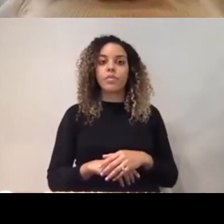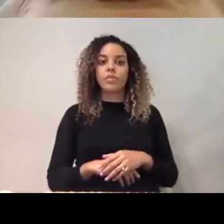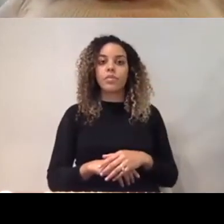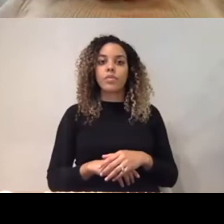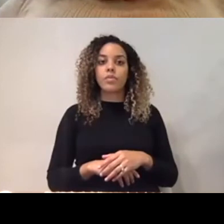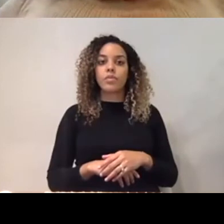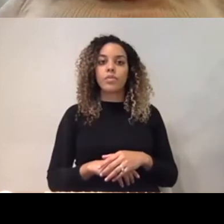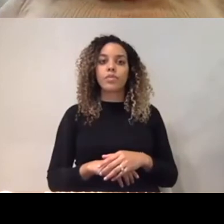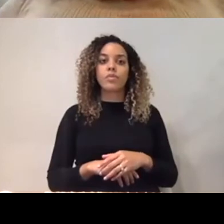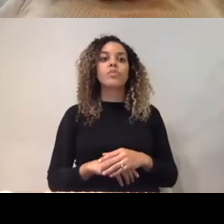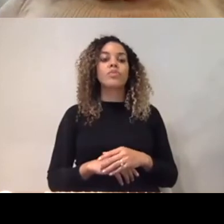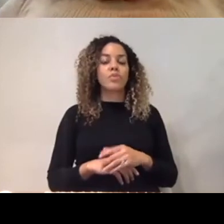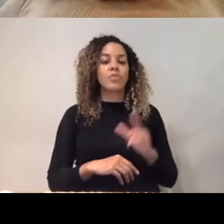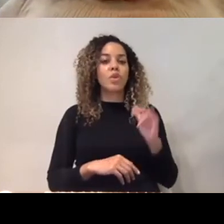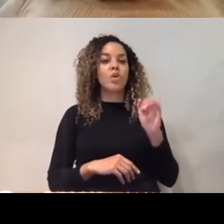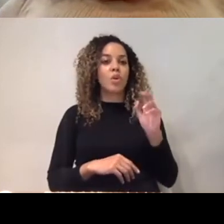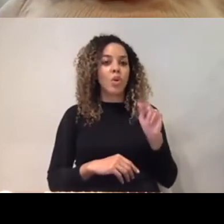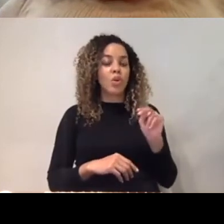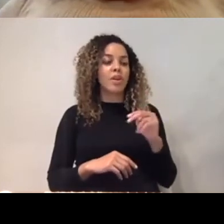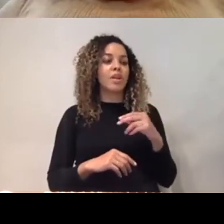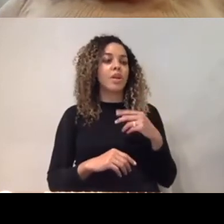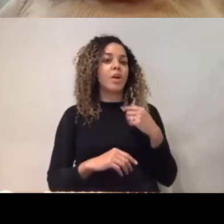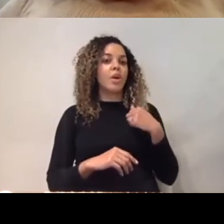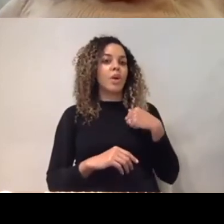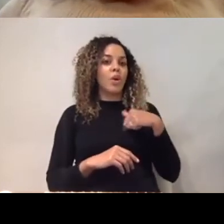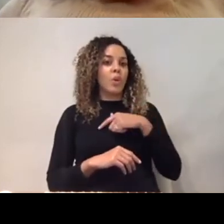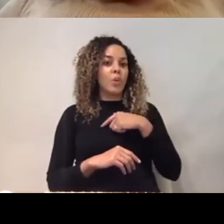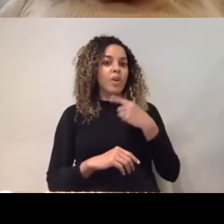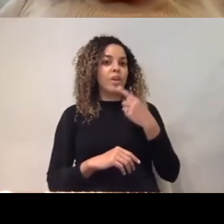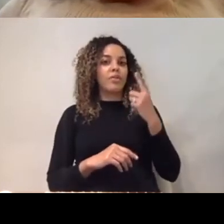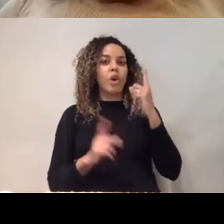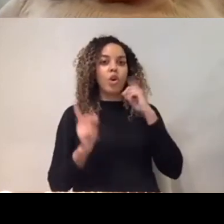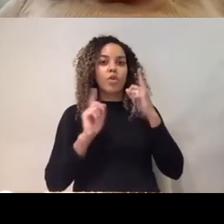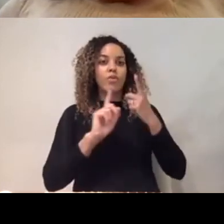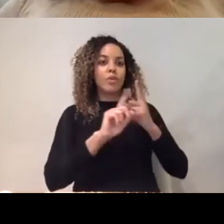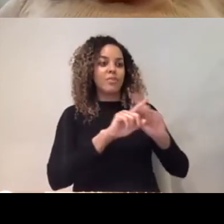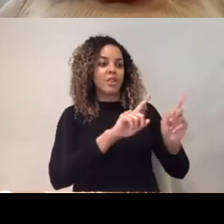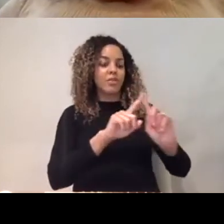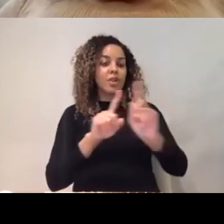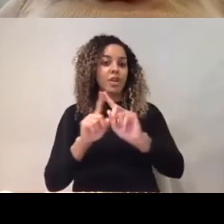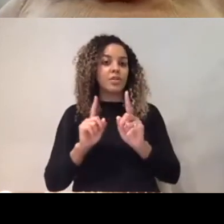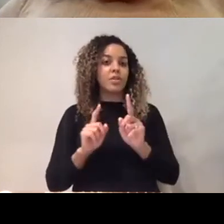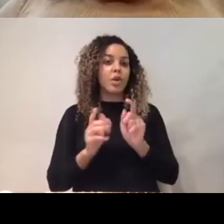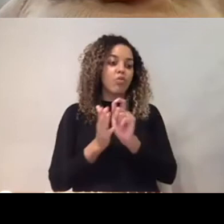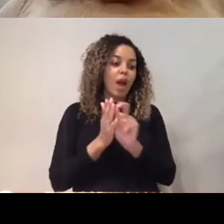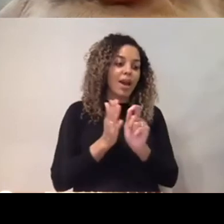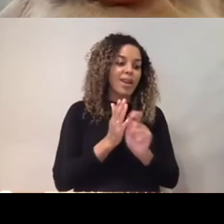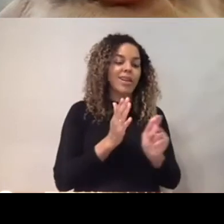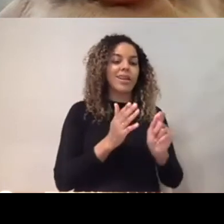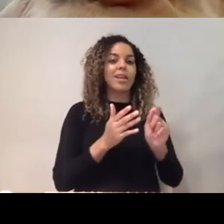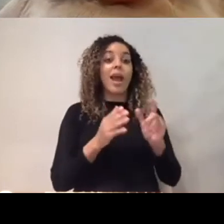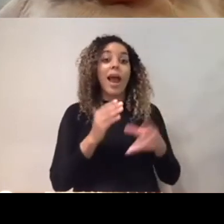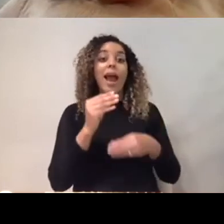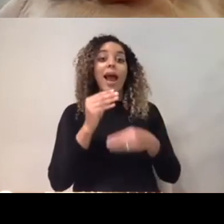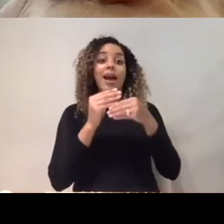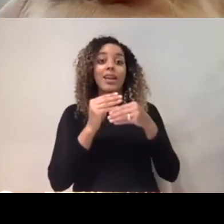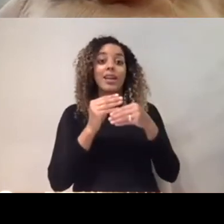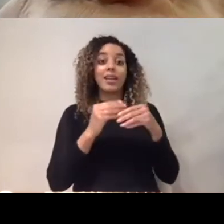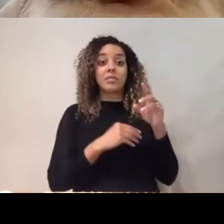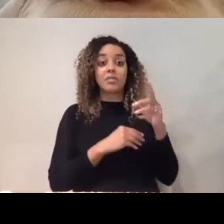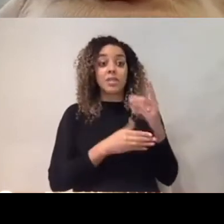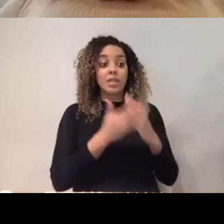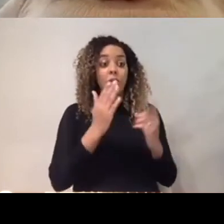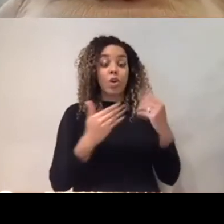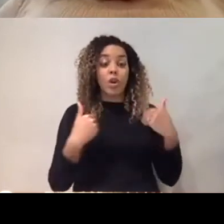as a journalist or writing for TV, having a disability can really add that extra perspective, or having any sort of marginalized